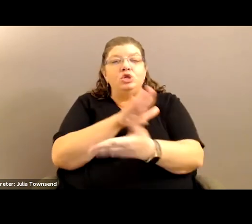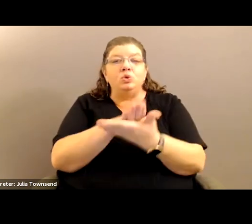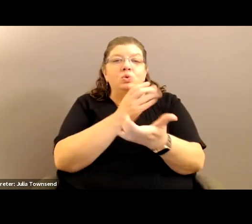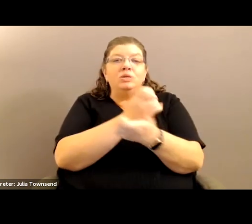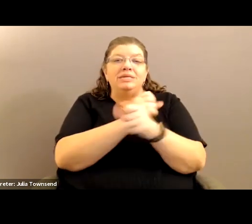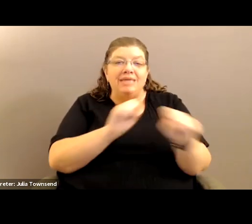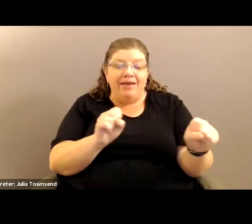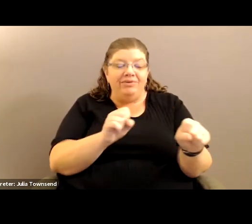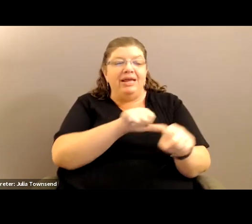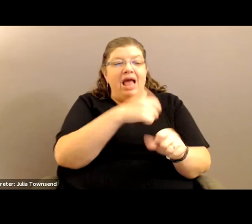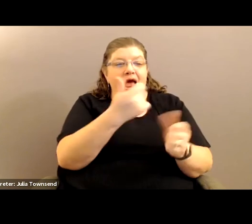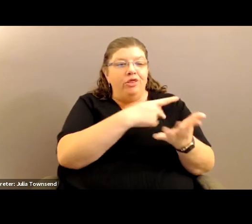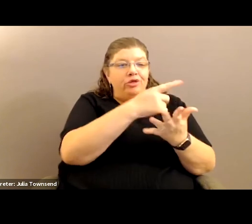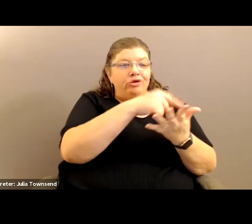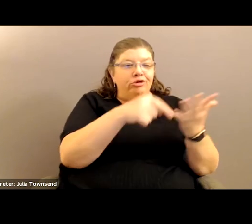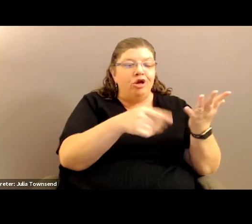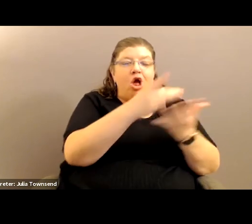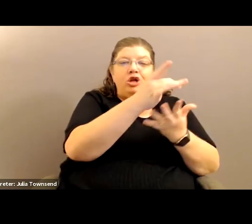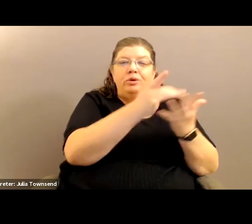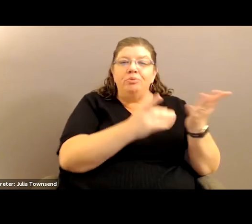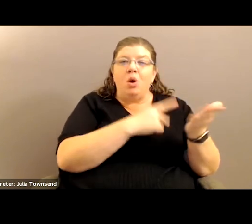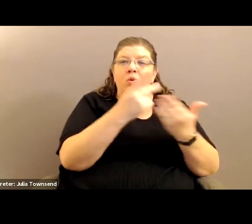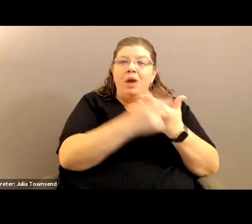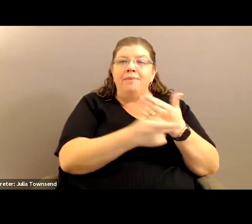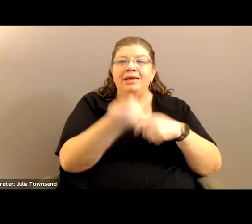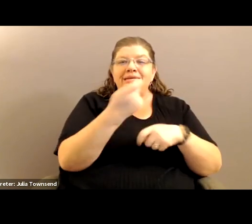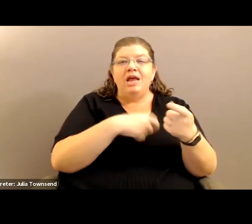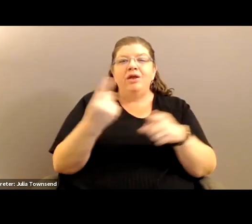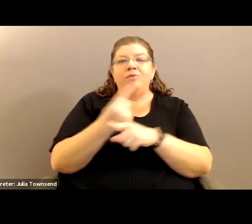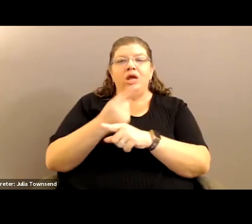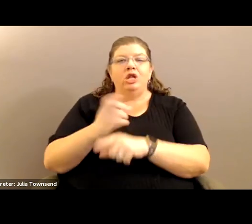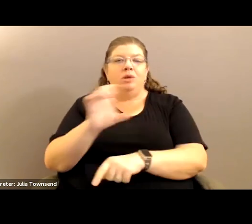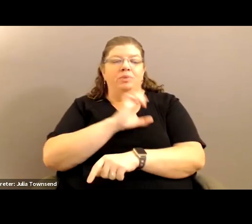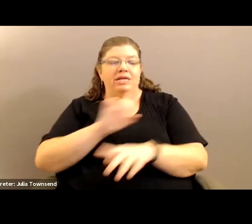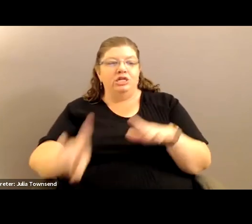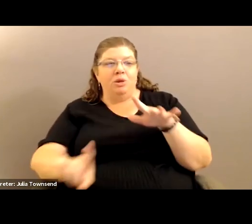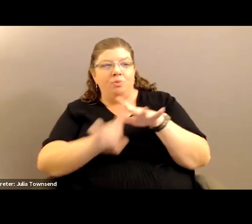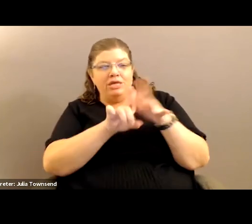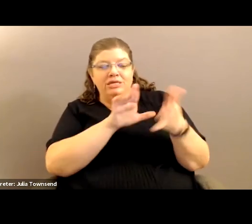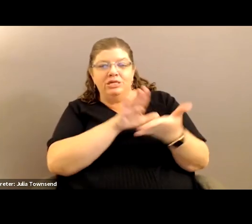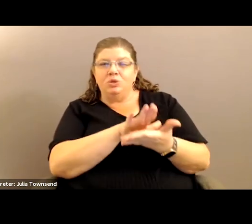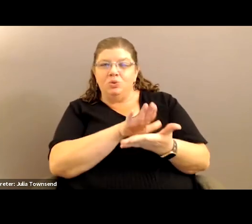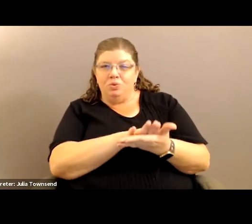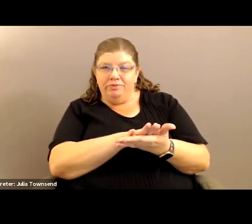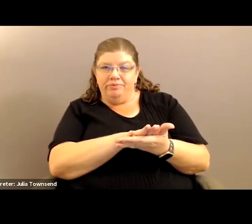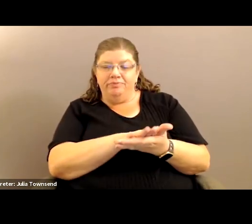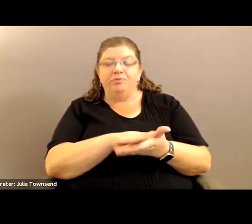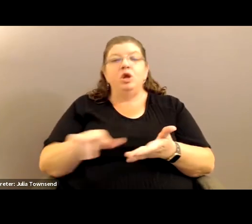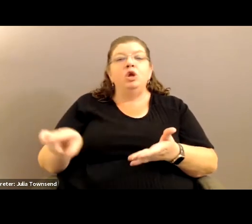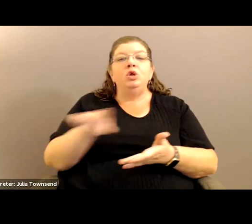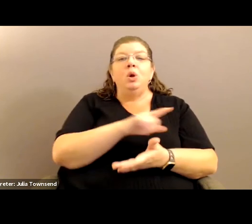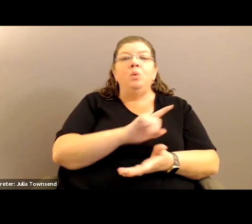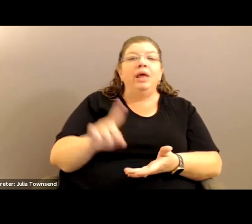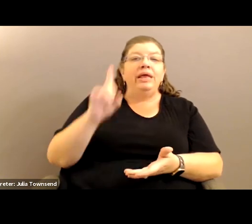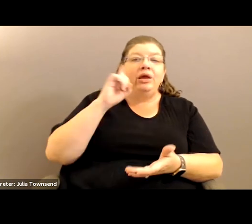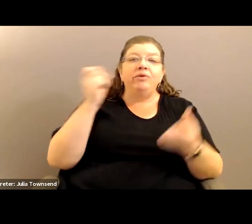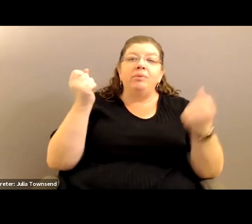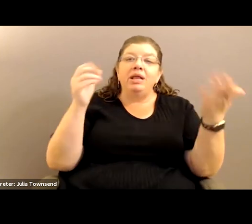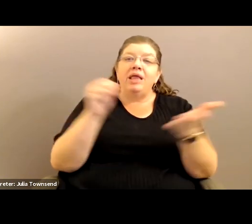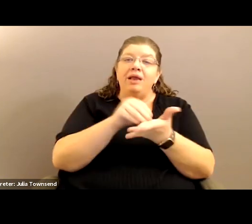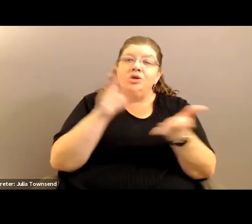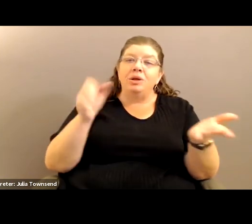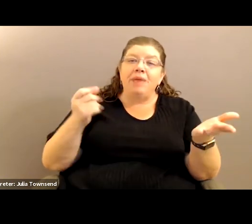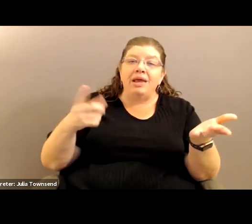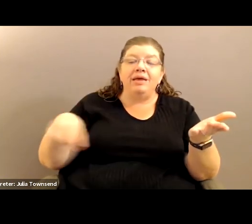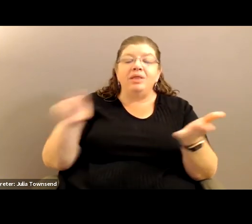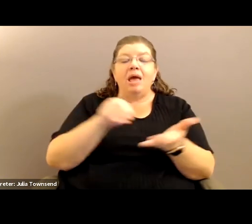many alternatives to programs that require regular police presence in schools you're going to hear from a lot of students many of them uh students